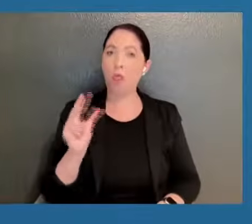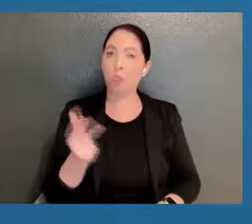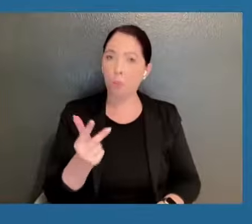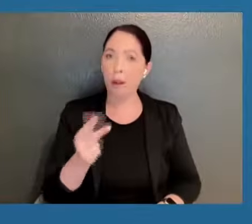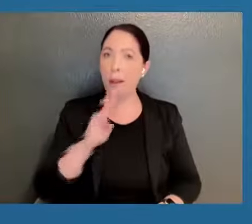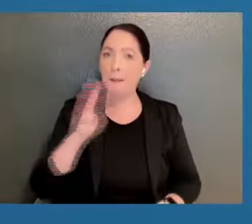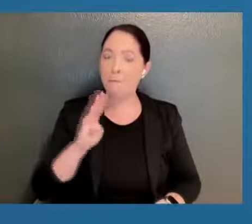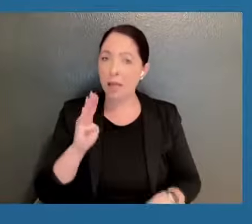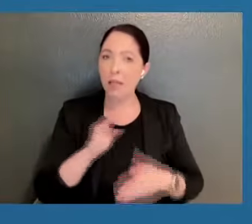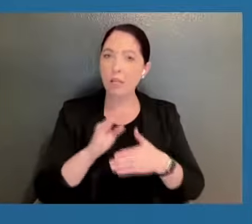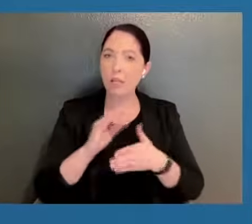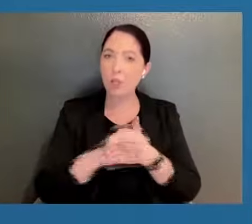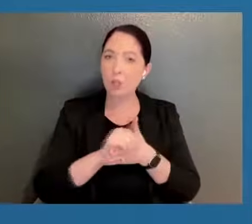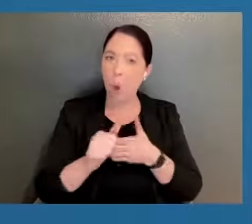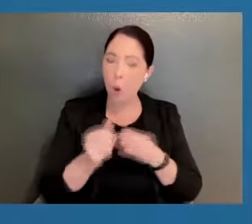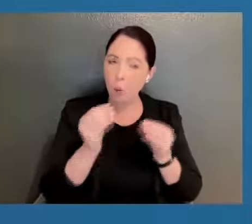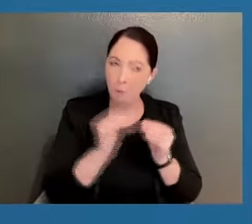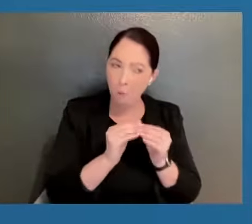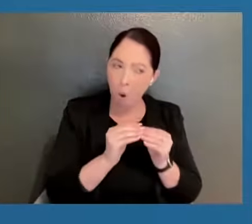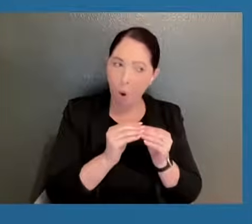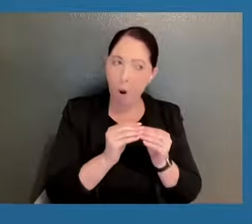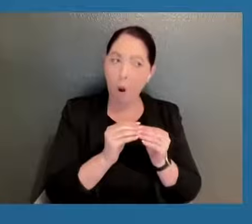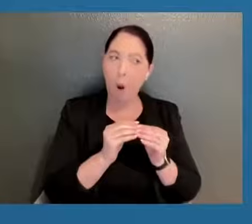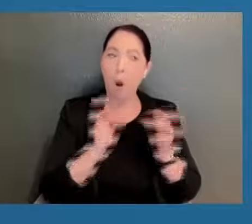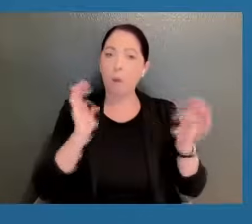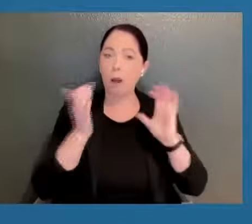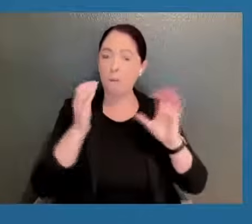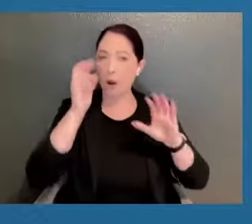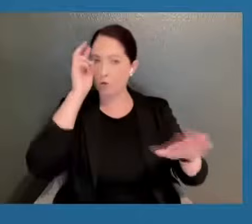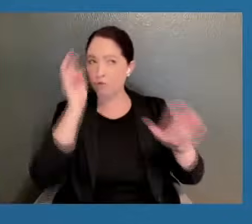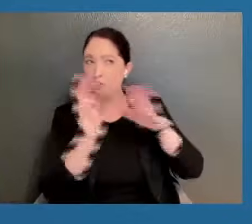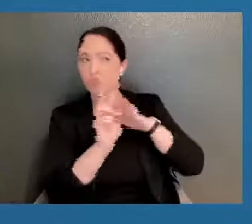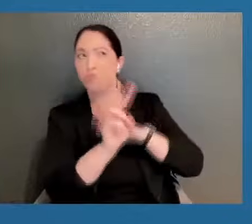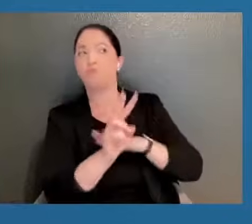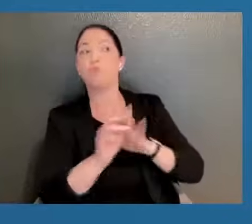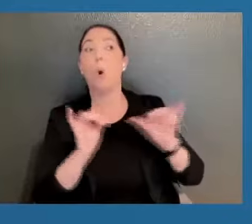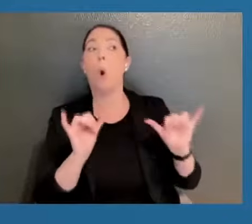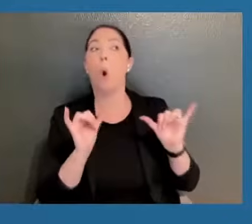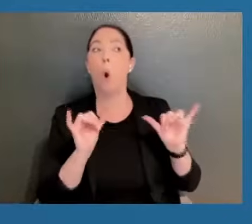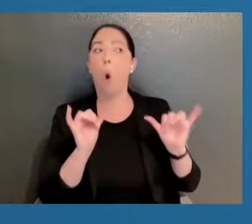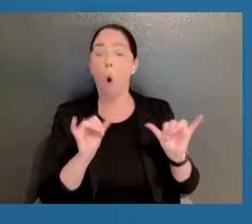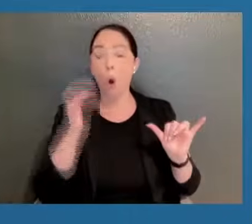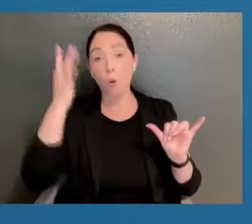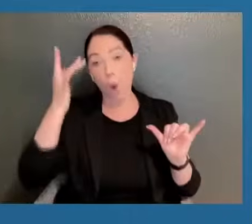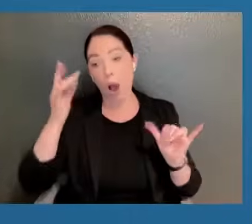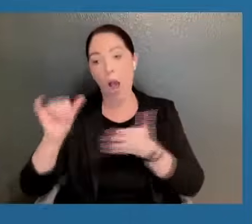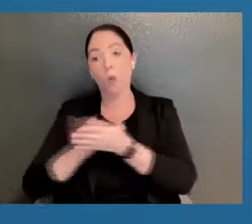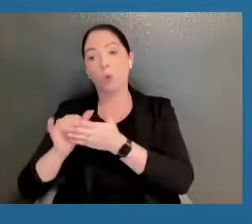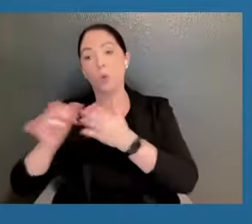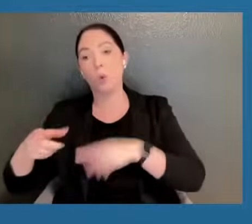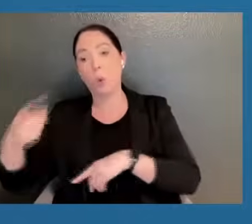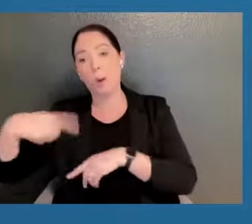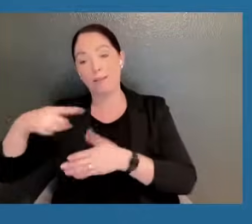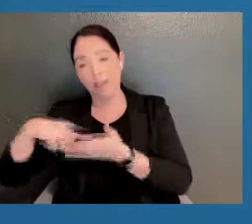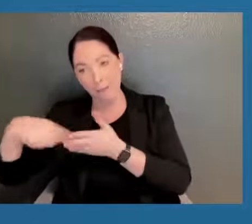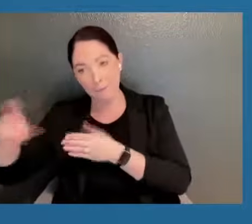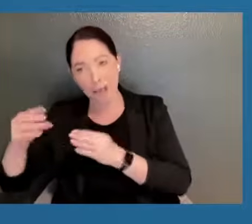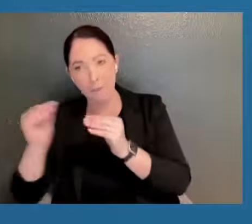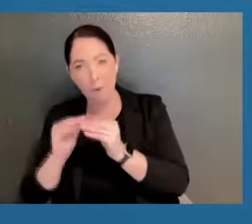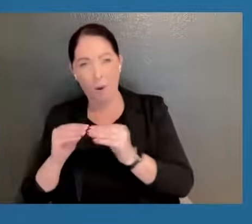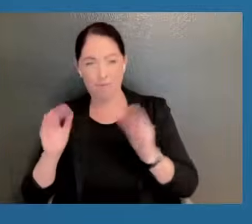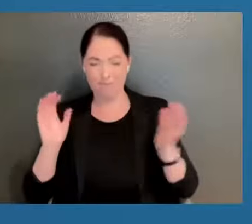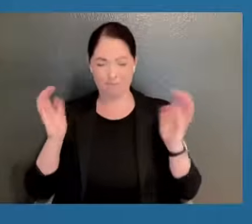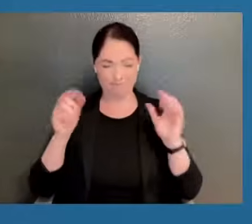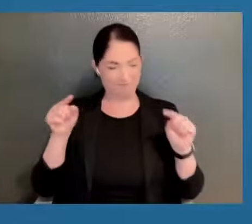in our projections because New Yorkers paid more than they expected as well. And I said, this doesn't belong to